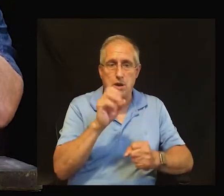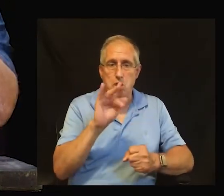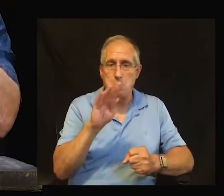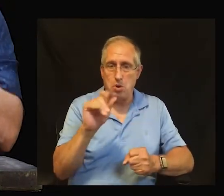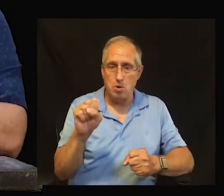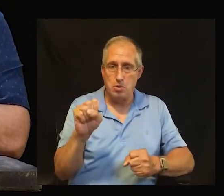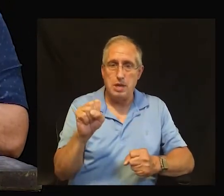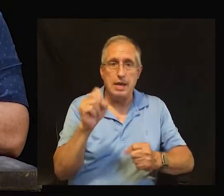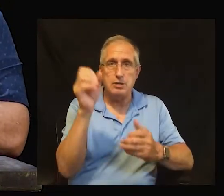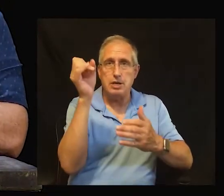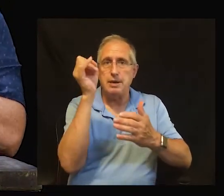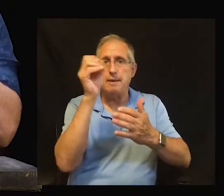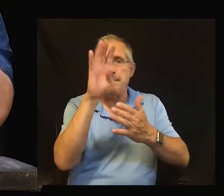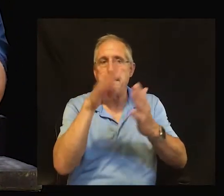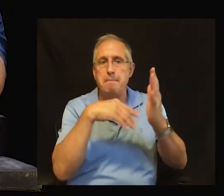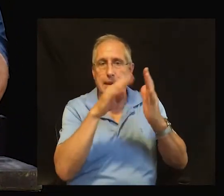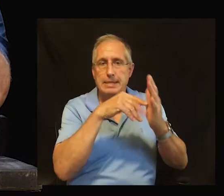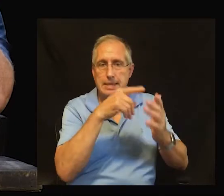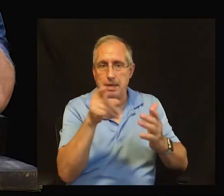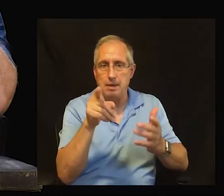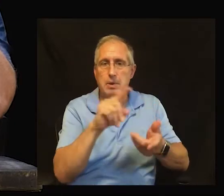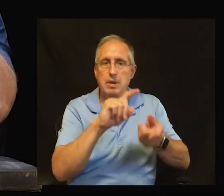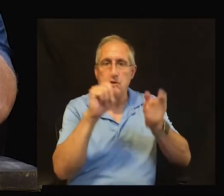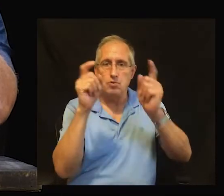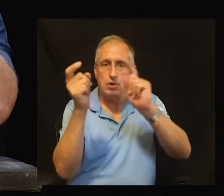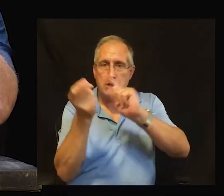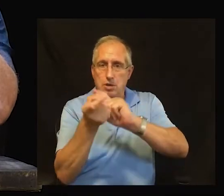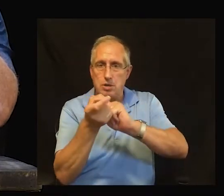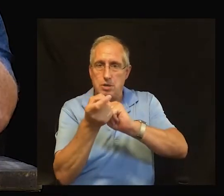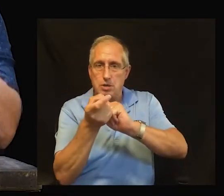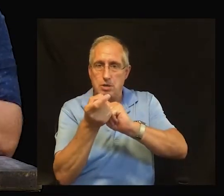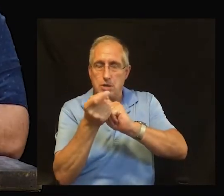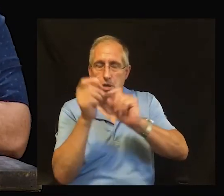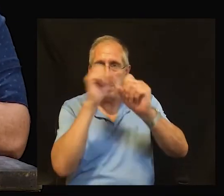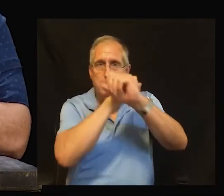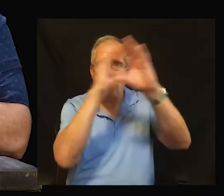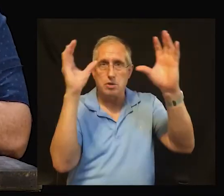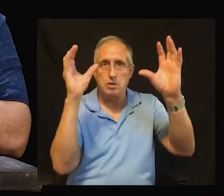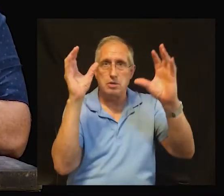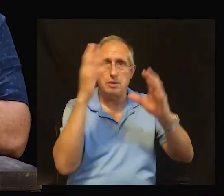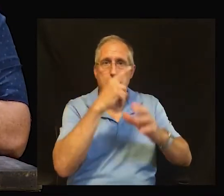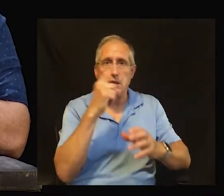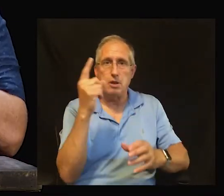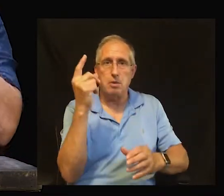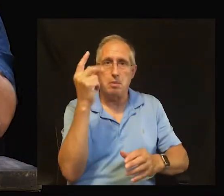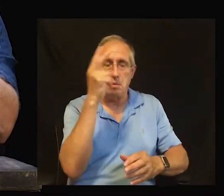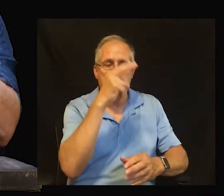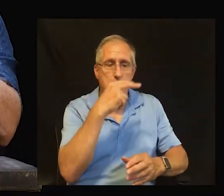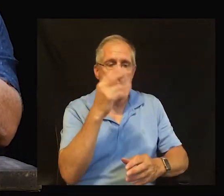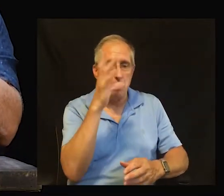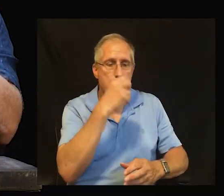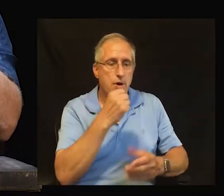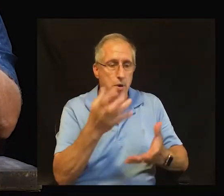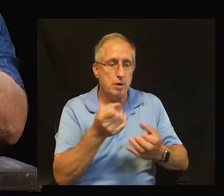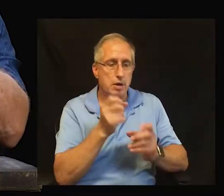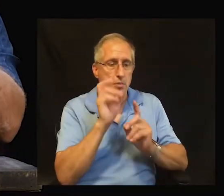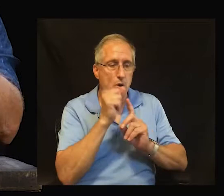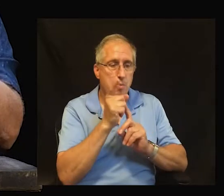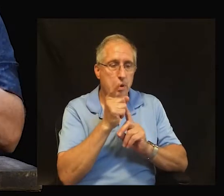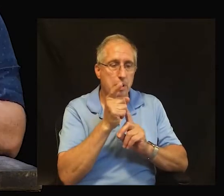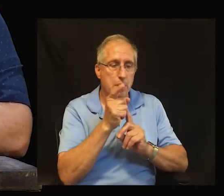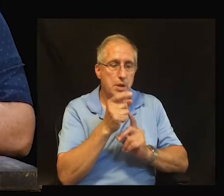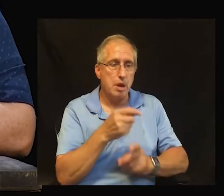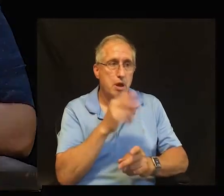she paints on them and turns these broken images into something beautiful. I want you to take a moment and catch